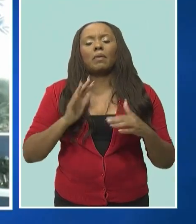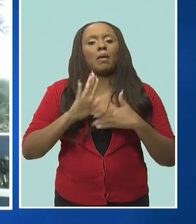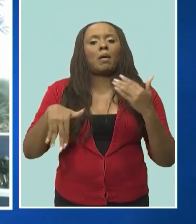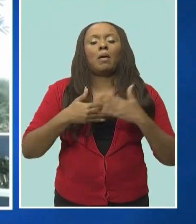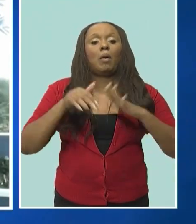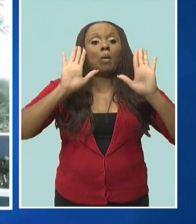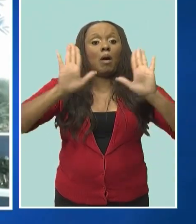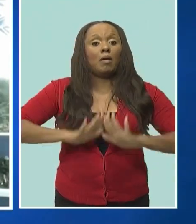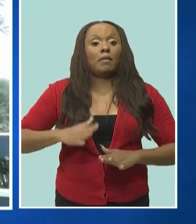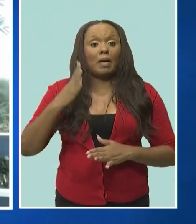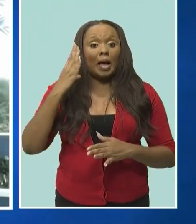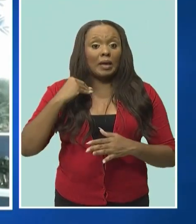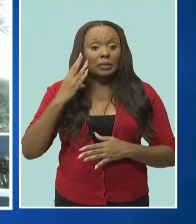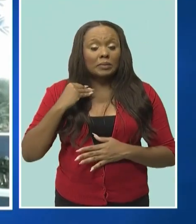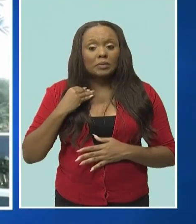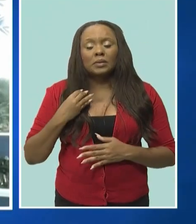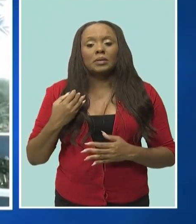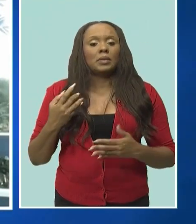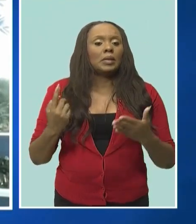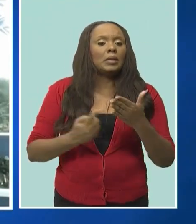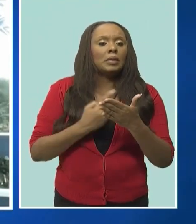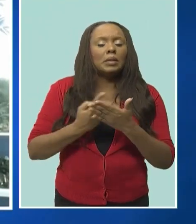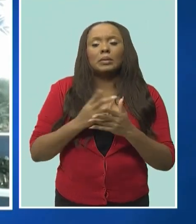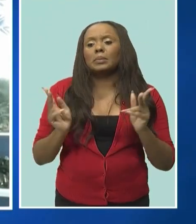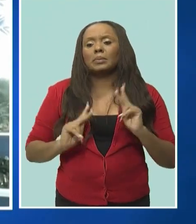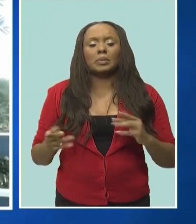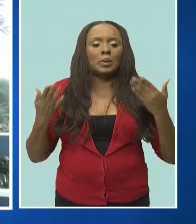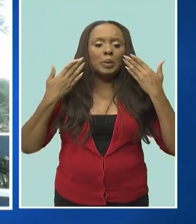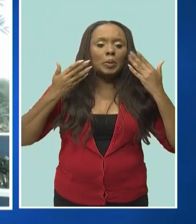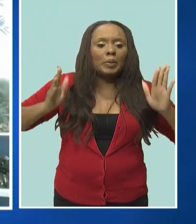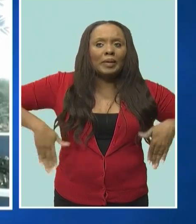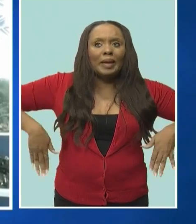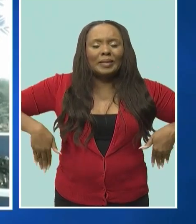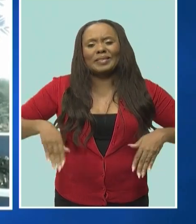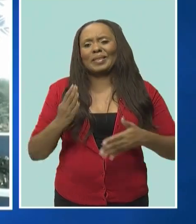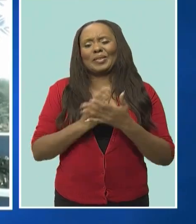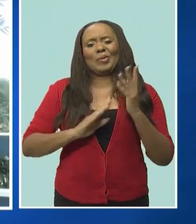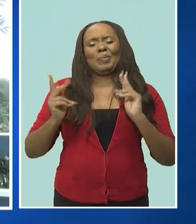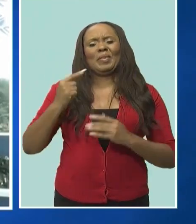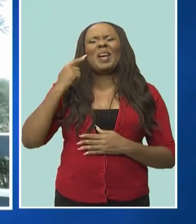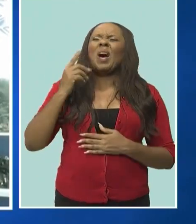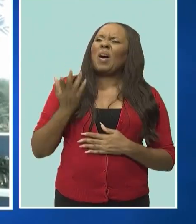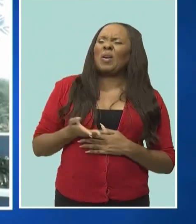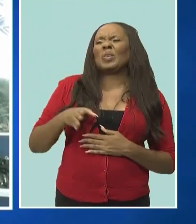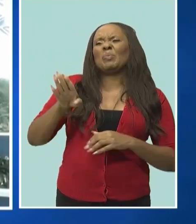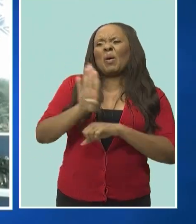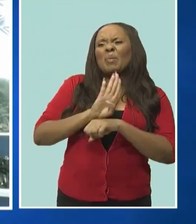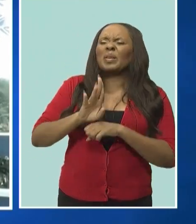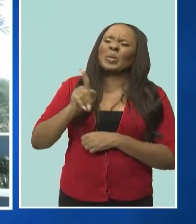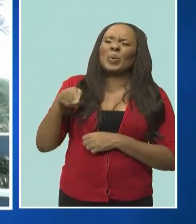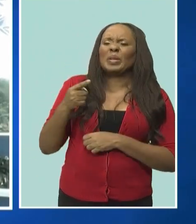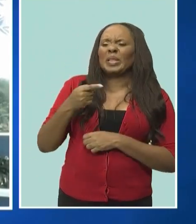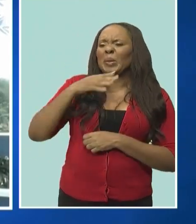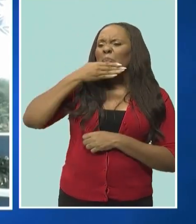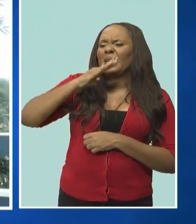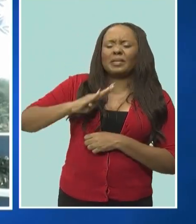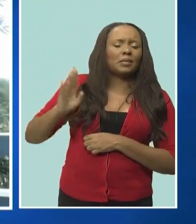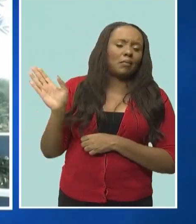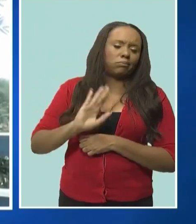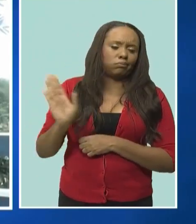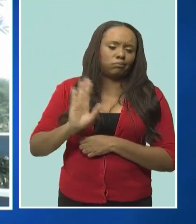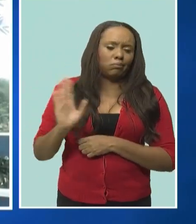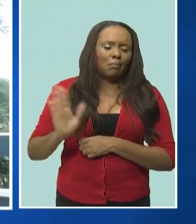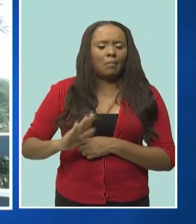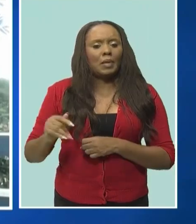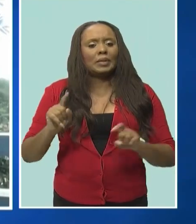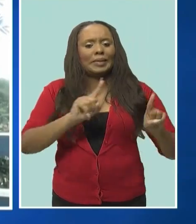times people don't know about them yet. See it just as another beach destination. And again, we need to make sure that together with these experiences,